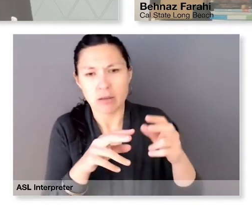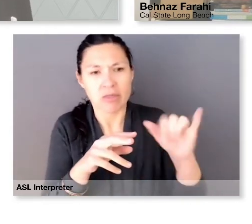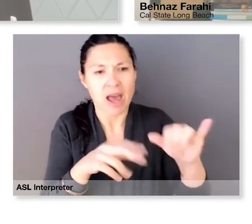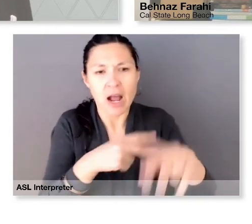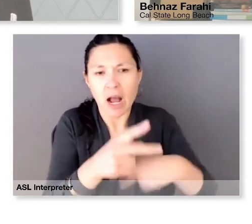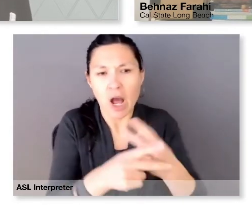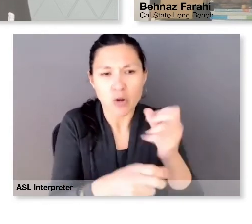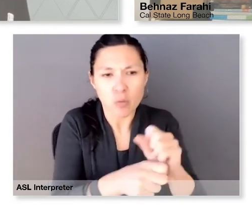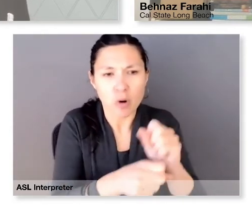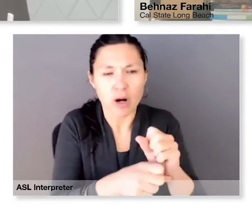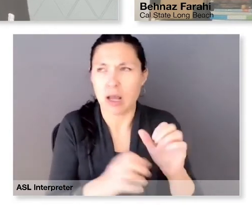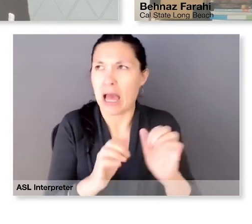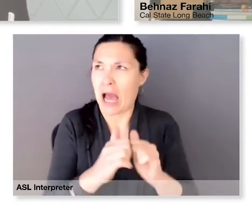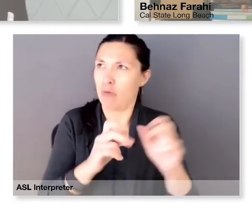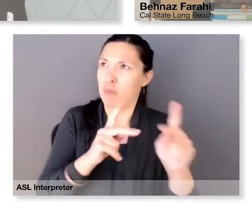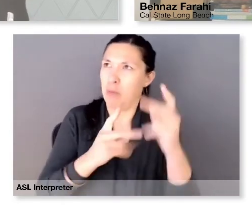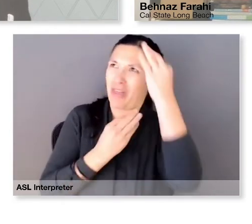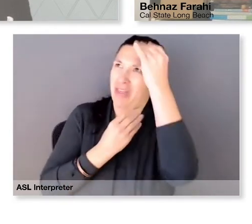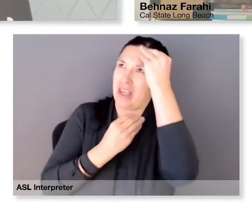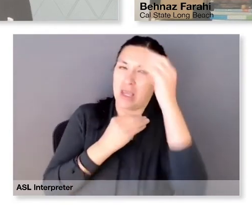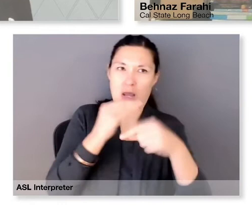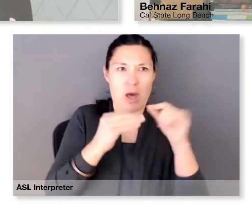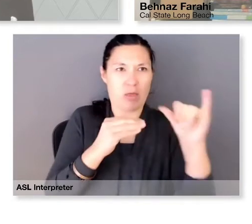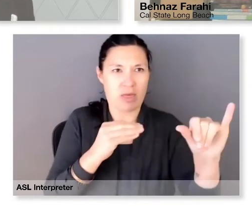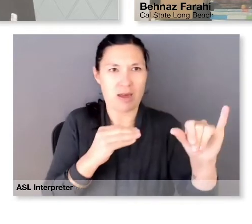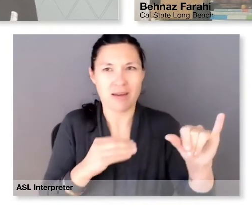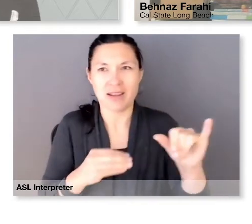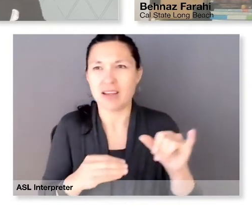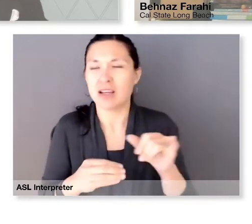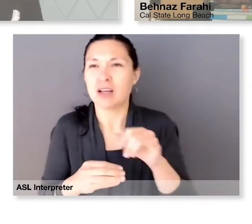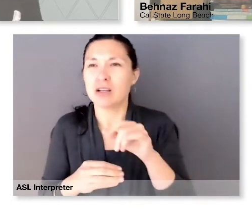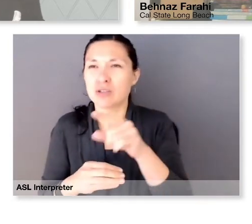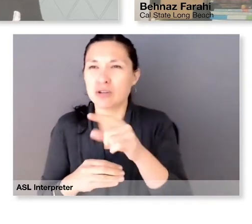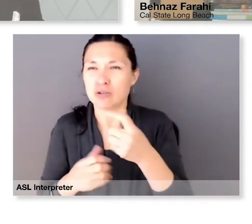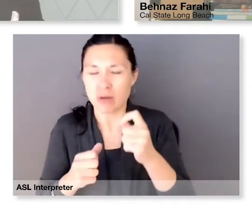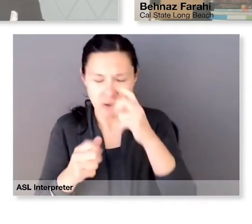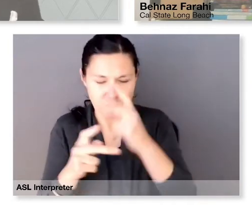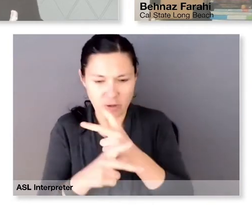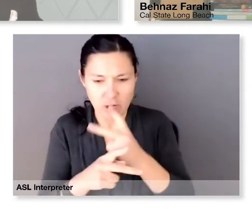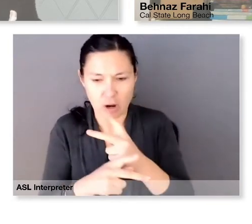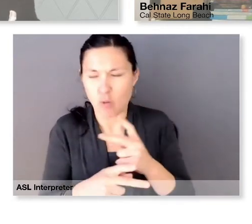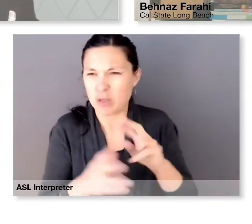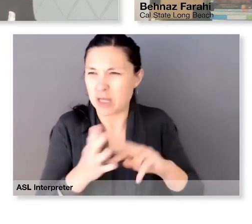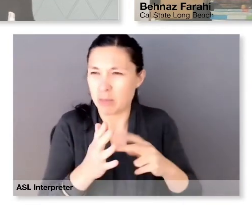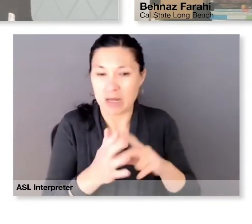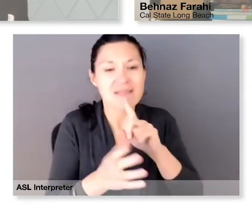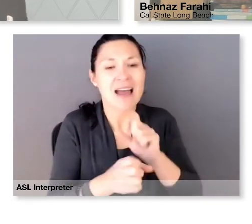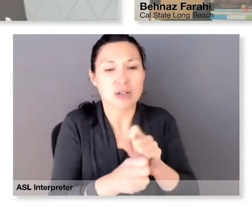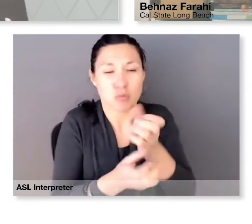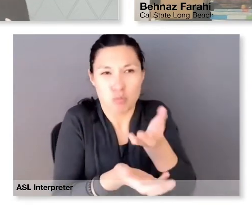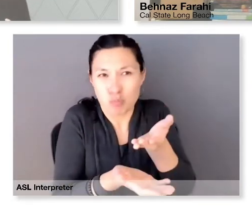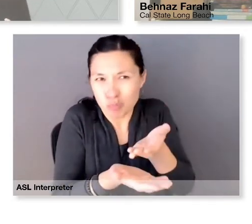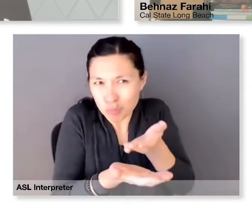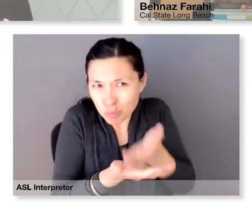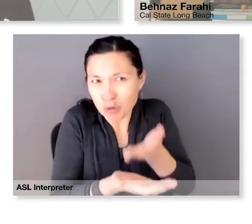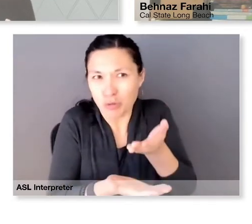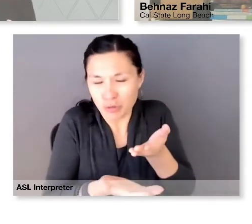aiming for? So again, what is it, in some sense, what does it mean to prove within the domain in which you operate?